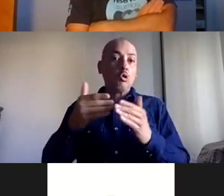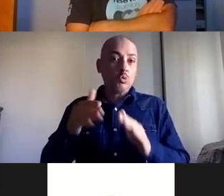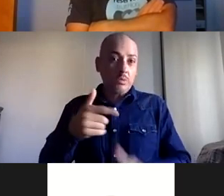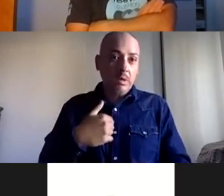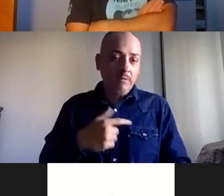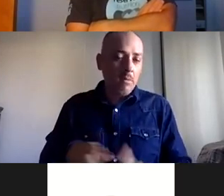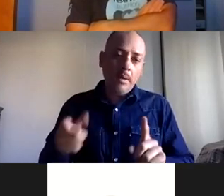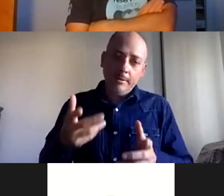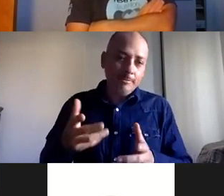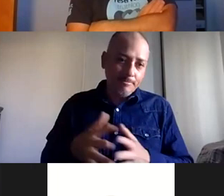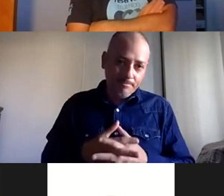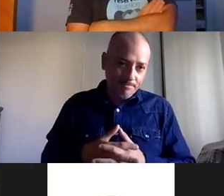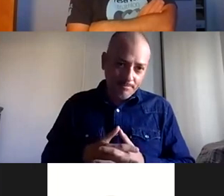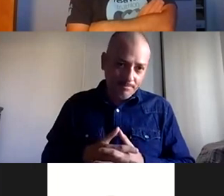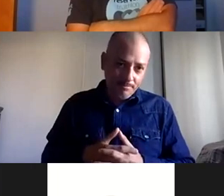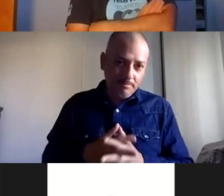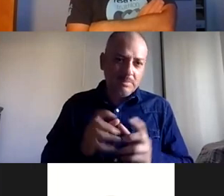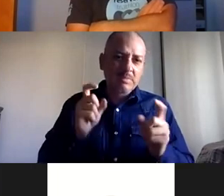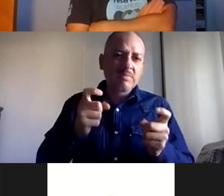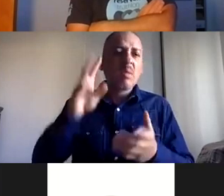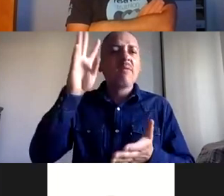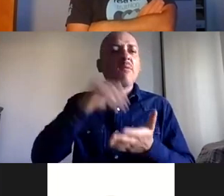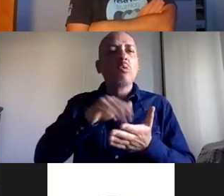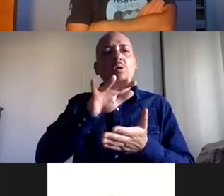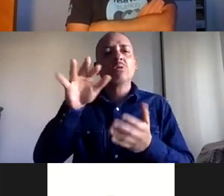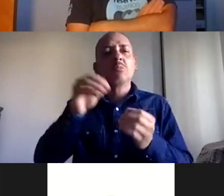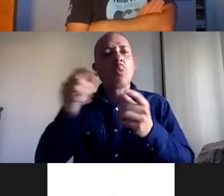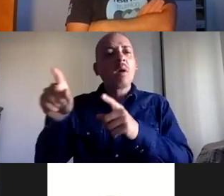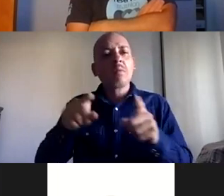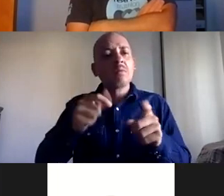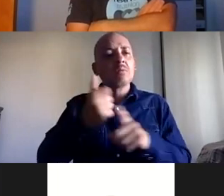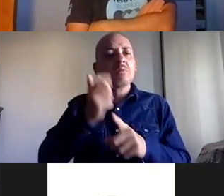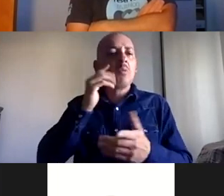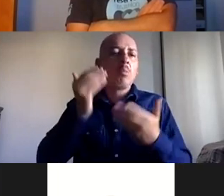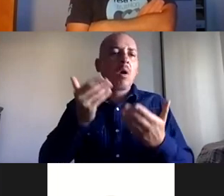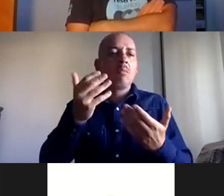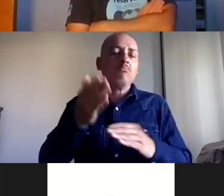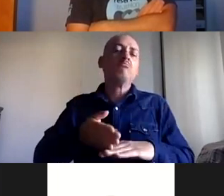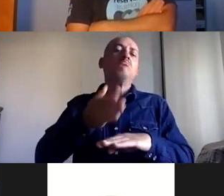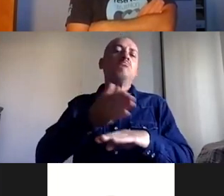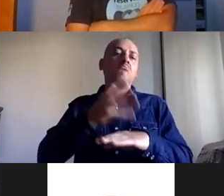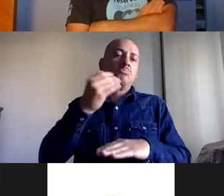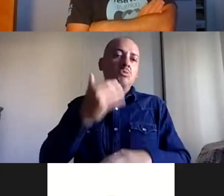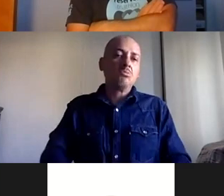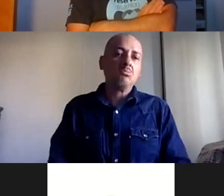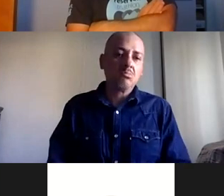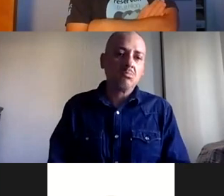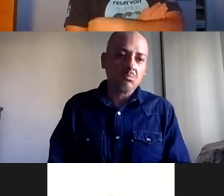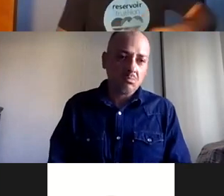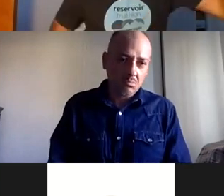But, give it a 4,000 or so more episodes, it'll probably get much more decent.